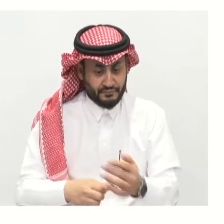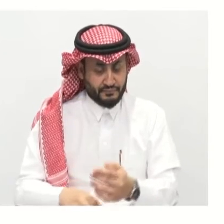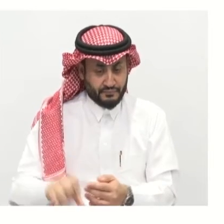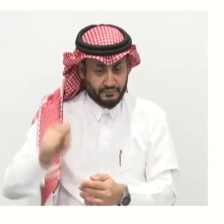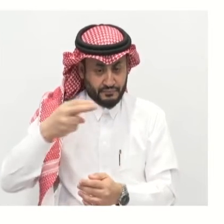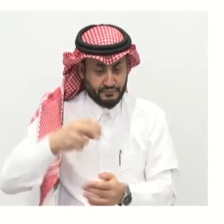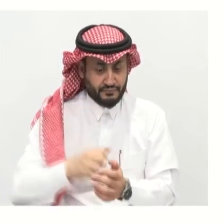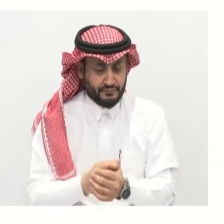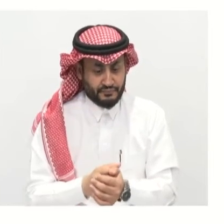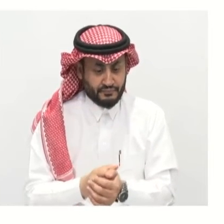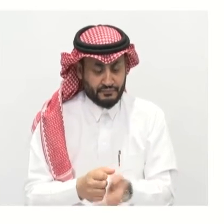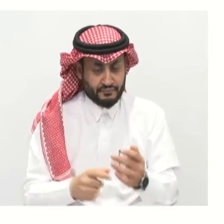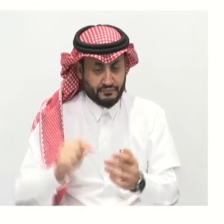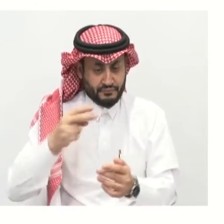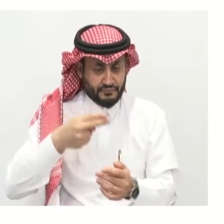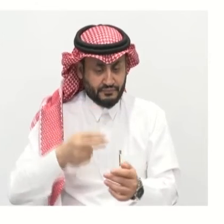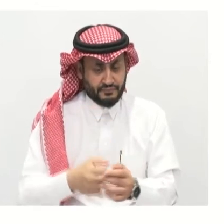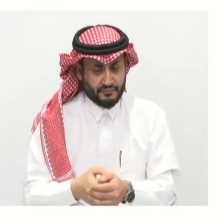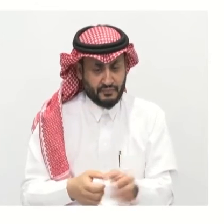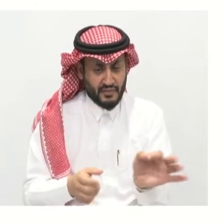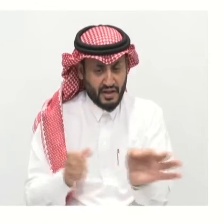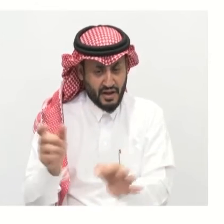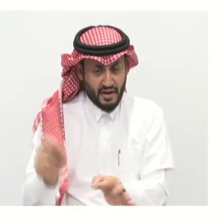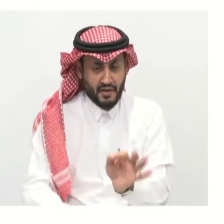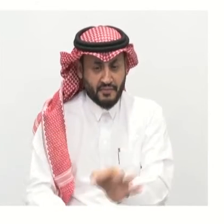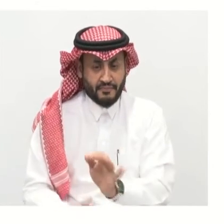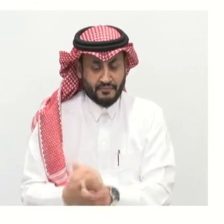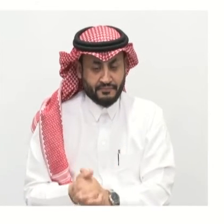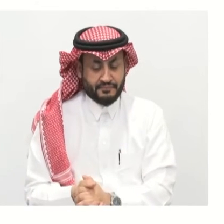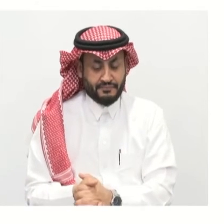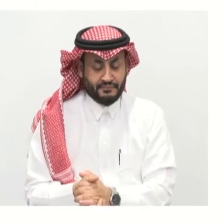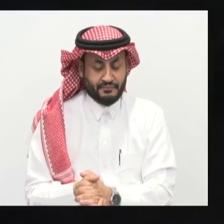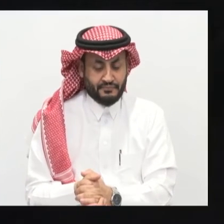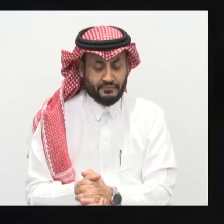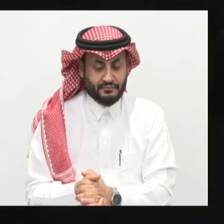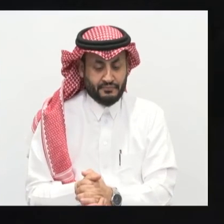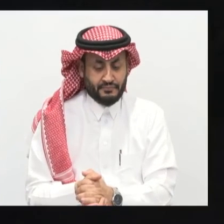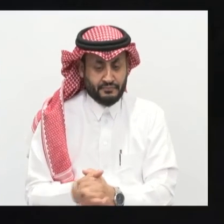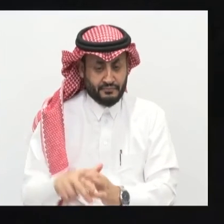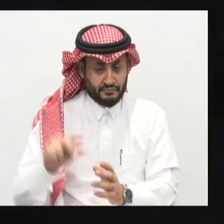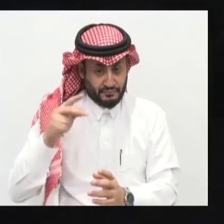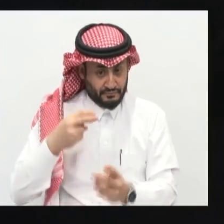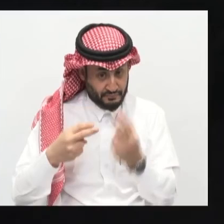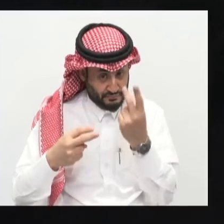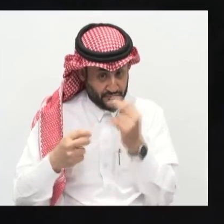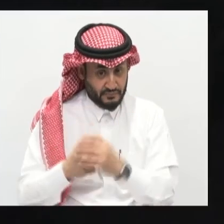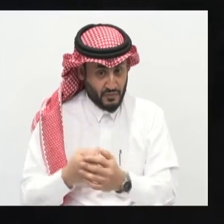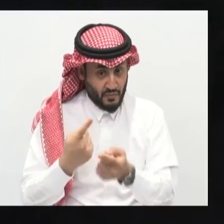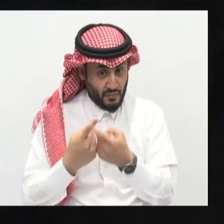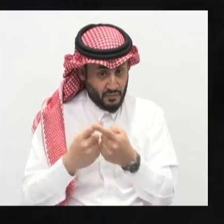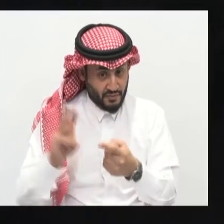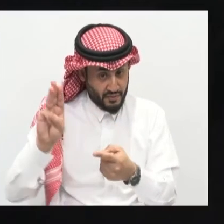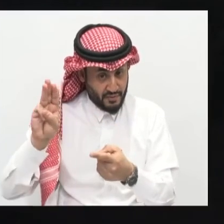S, H, sh, and the T, H. Remember, the T, H makes two sounds,